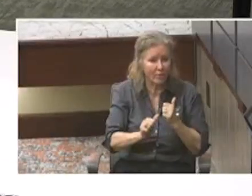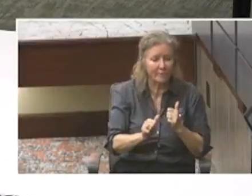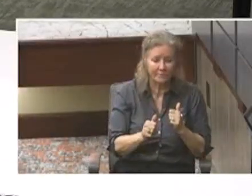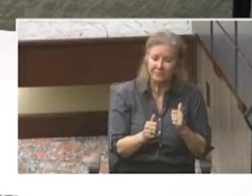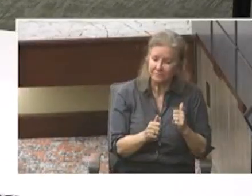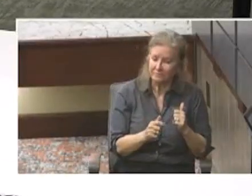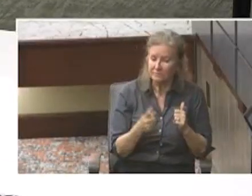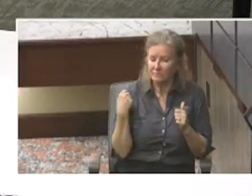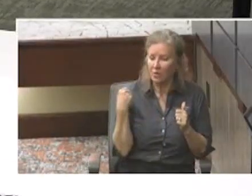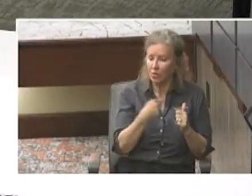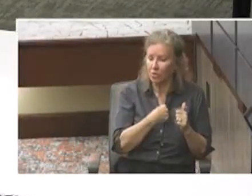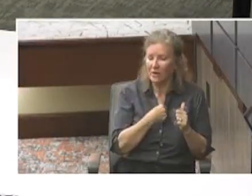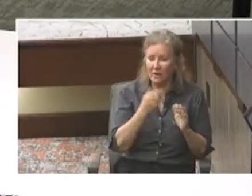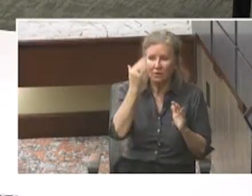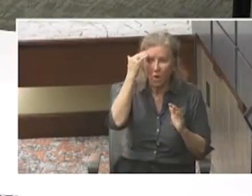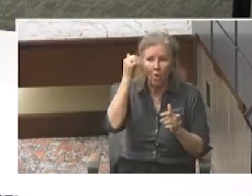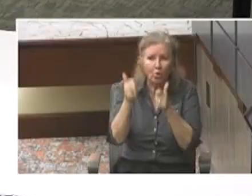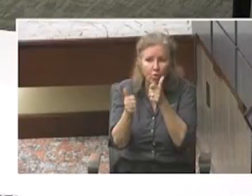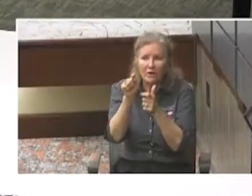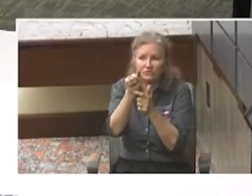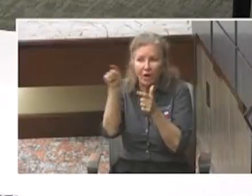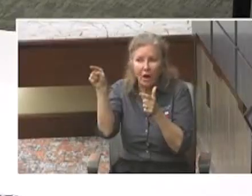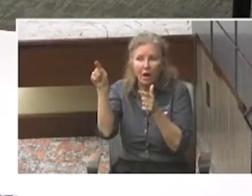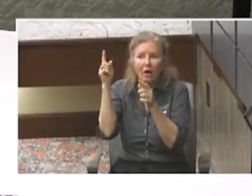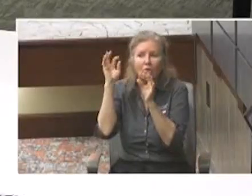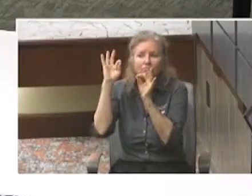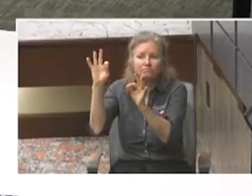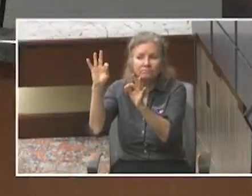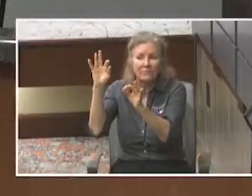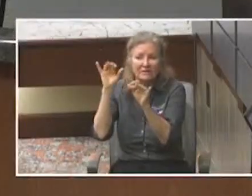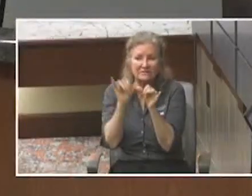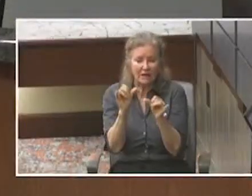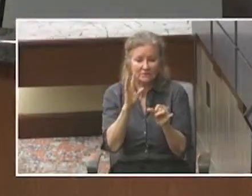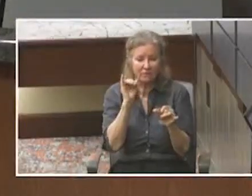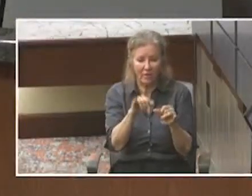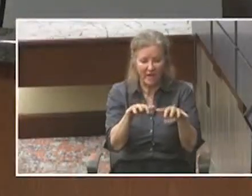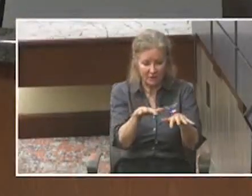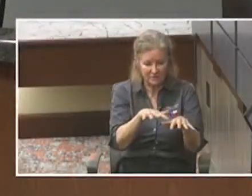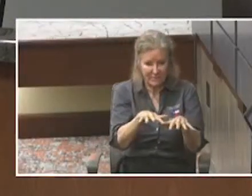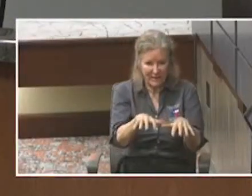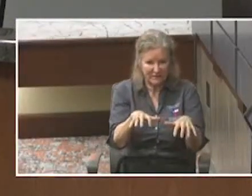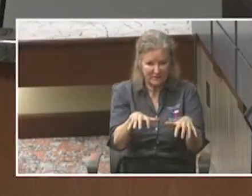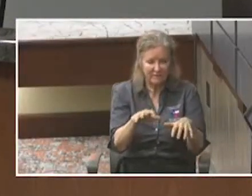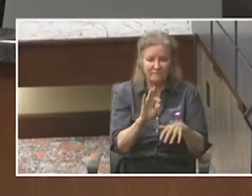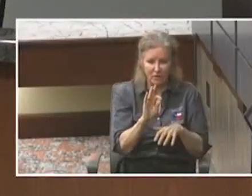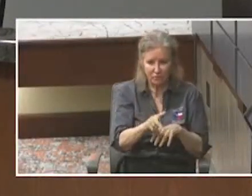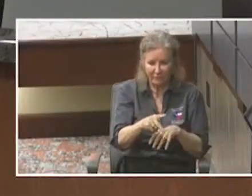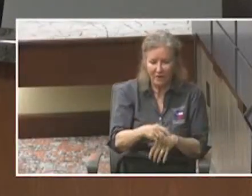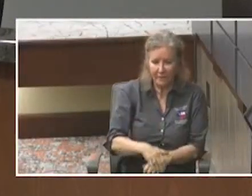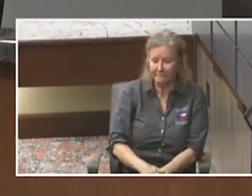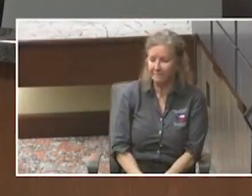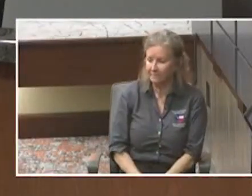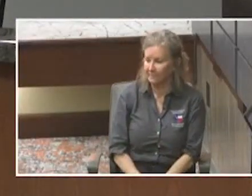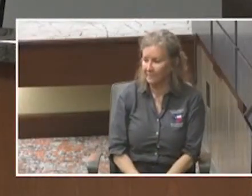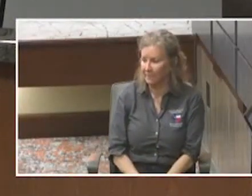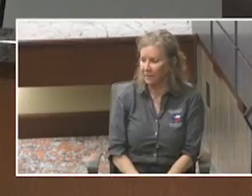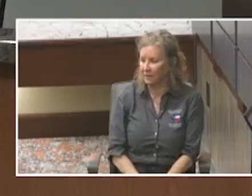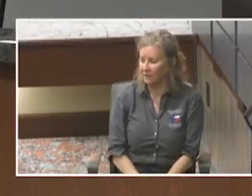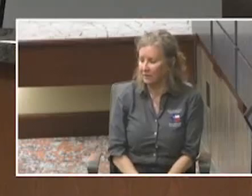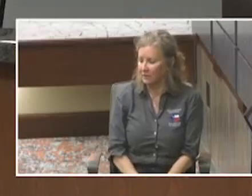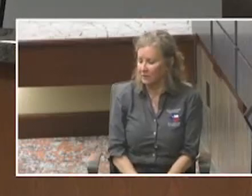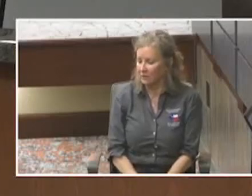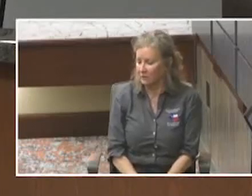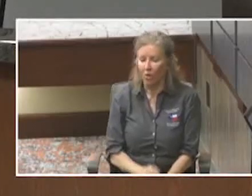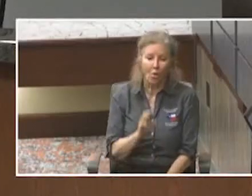for the facility. That's great. And then the other thing, and I don't know what the delineation is. I